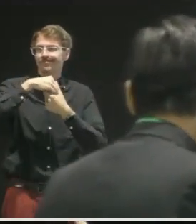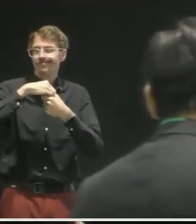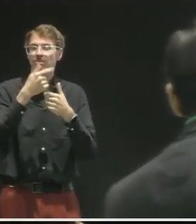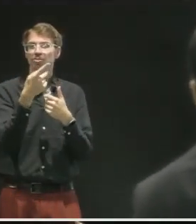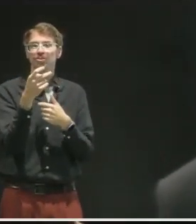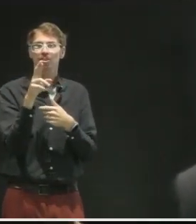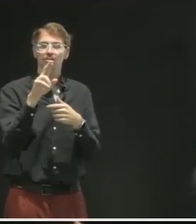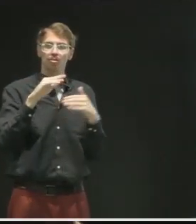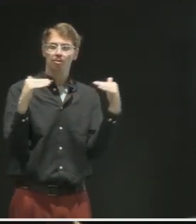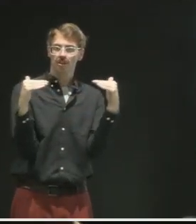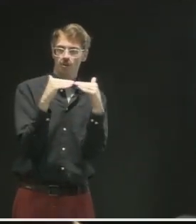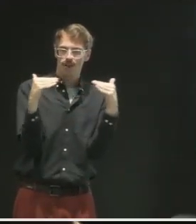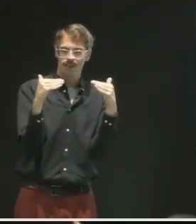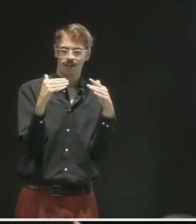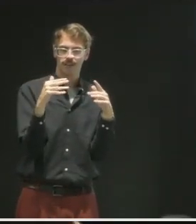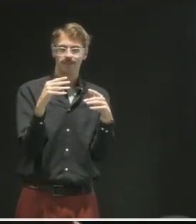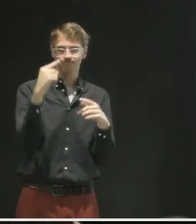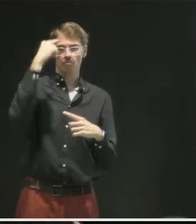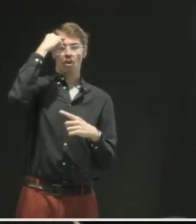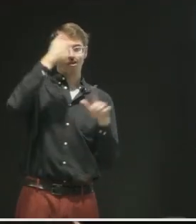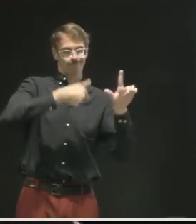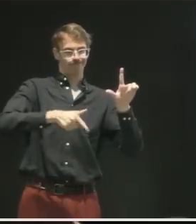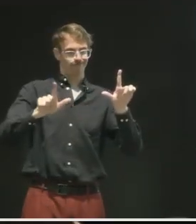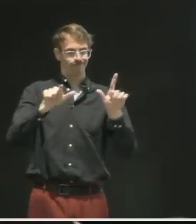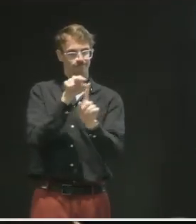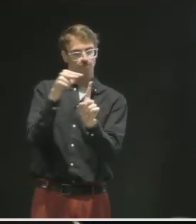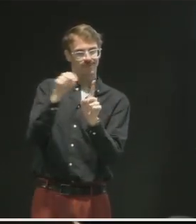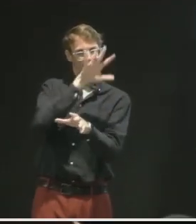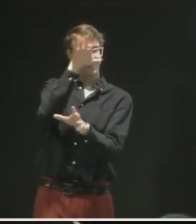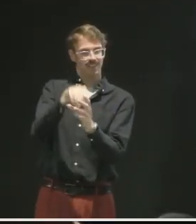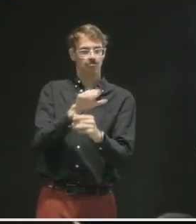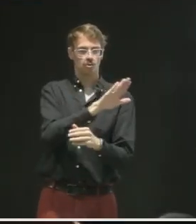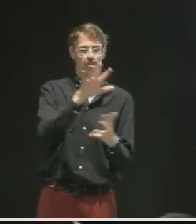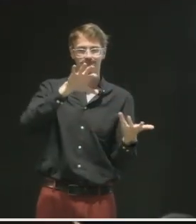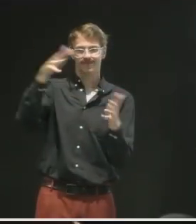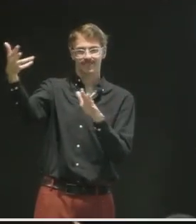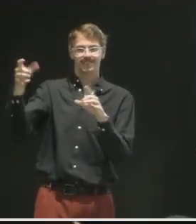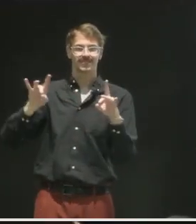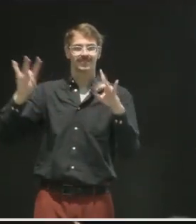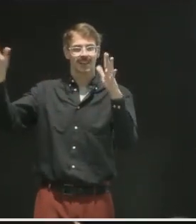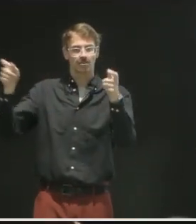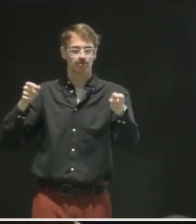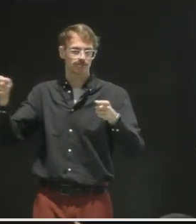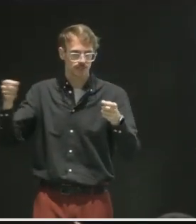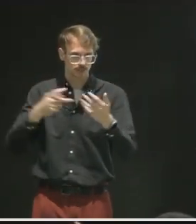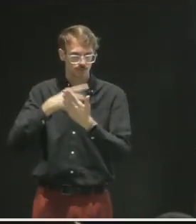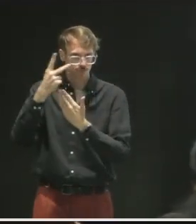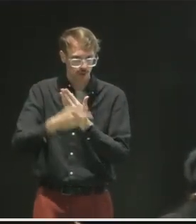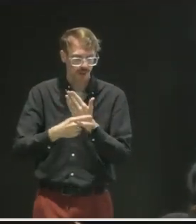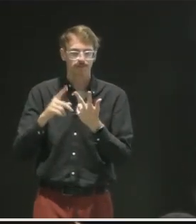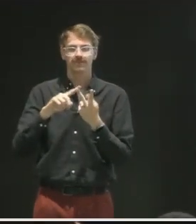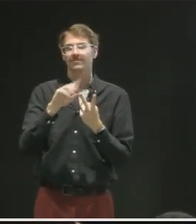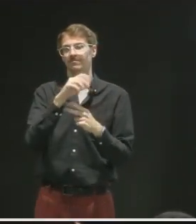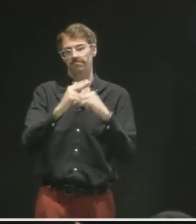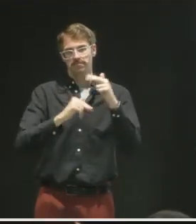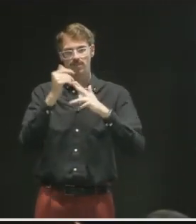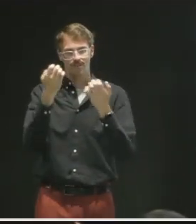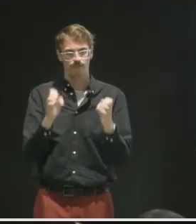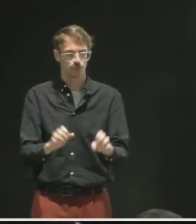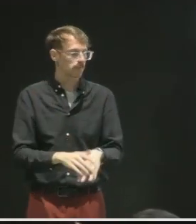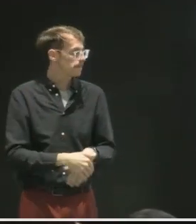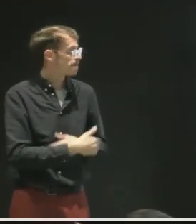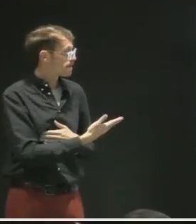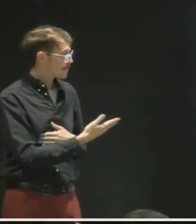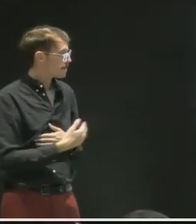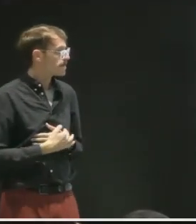equality perspectives into disaster risk management programs and your capacity building efforts. Thank you very